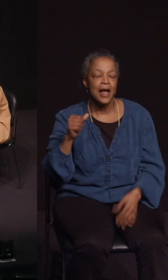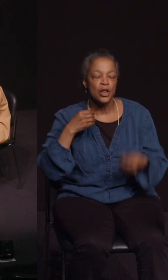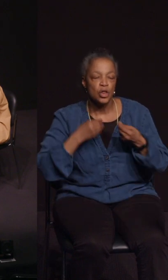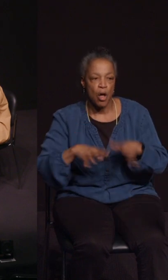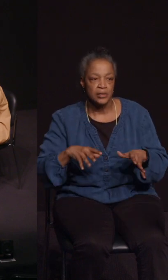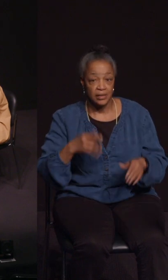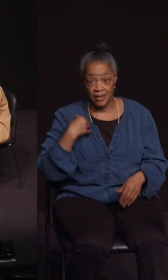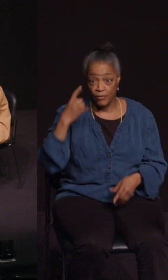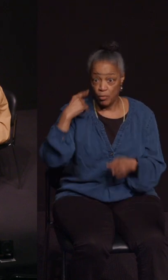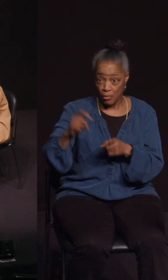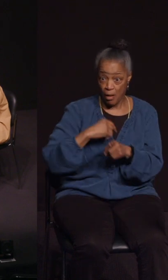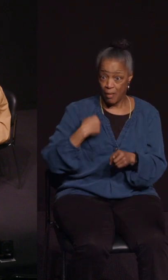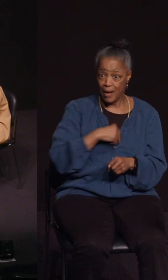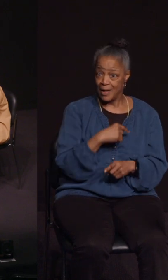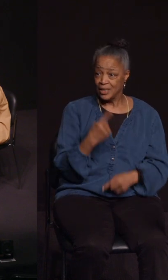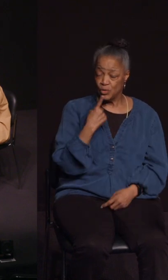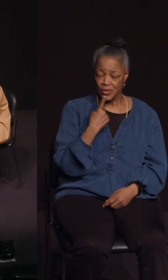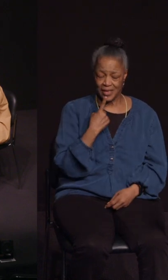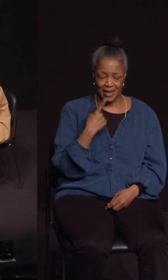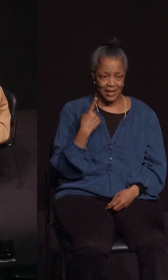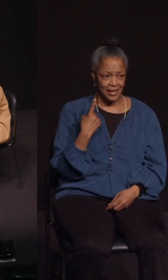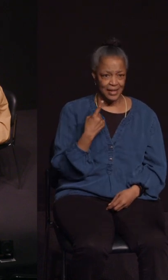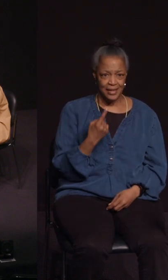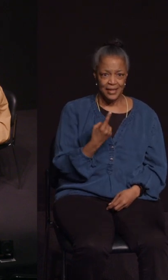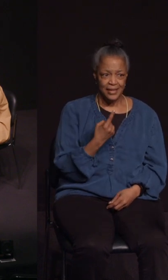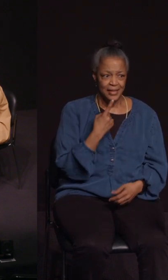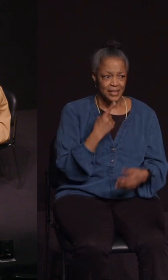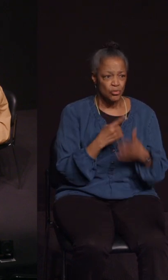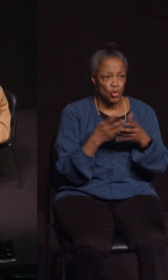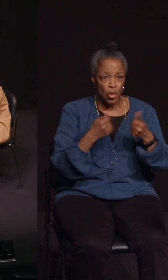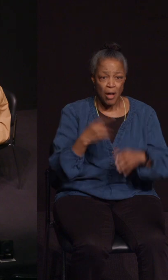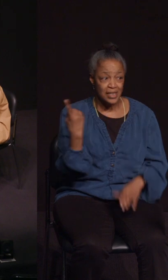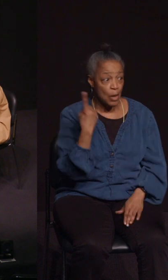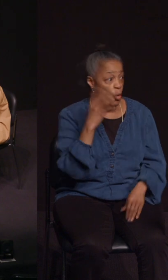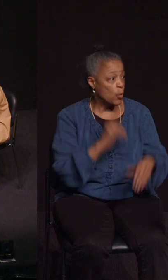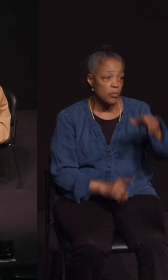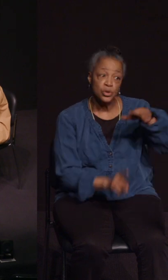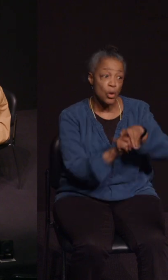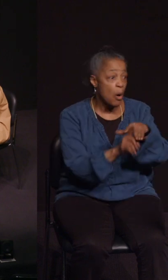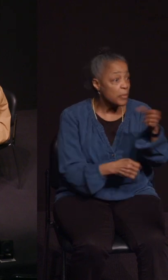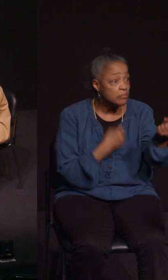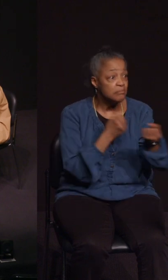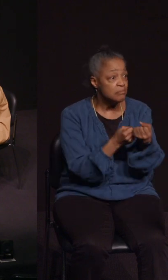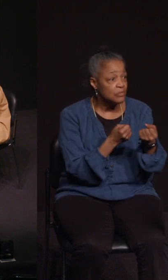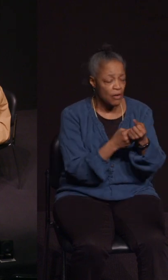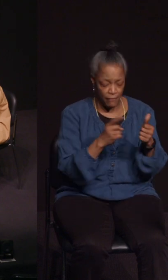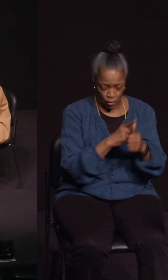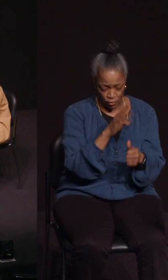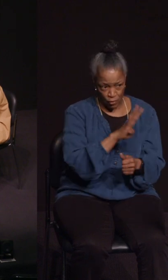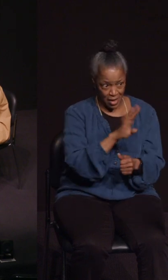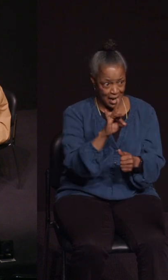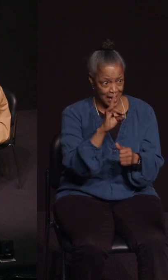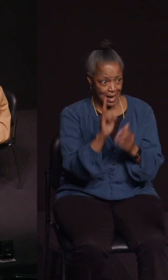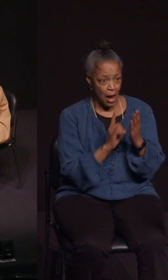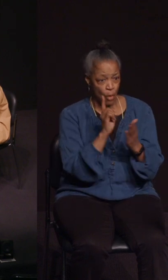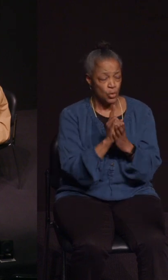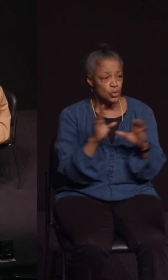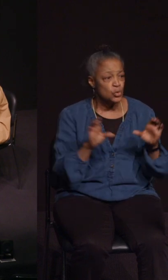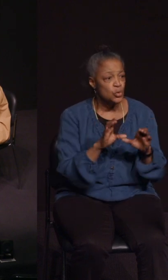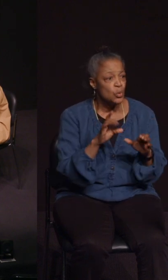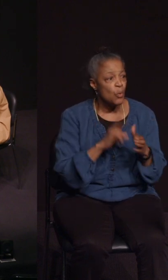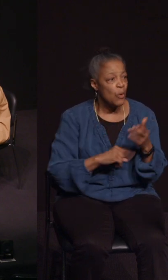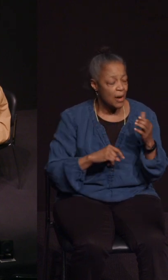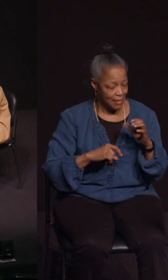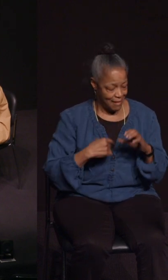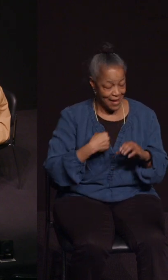us and you say somebody says you've lost someone, we'll show up in those first 48 hours and do the things that I said